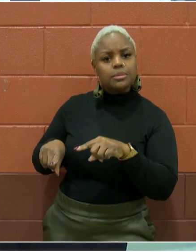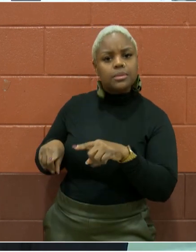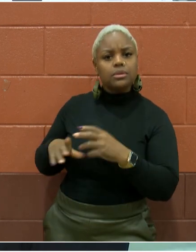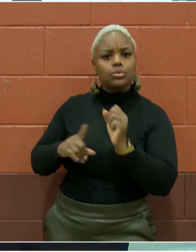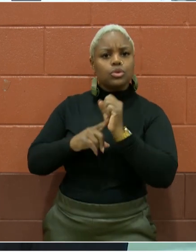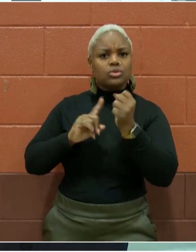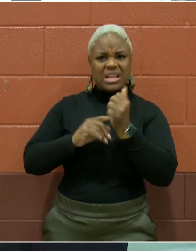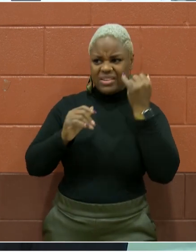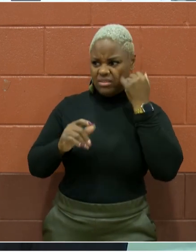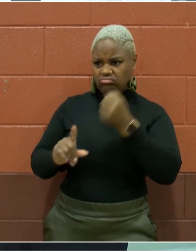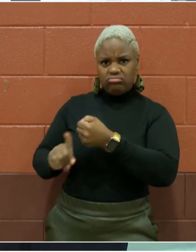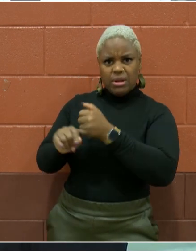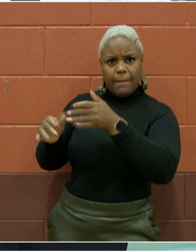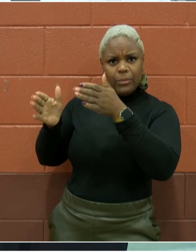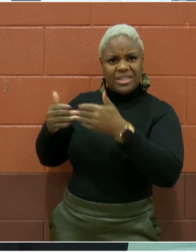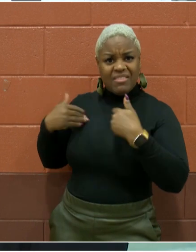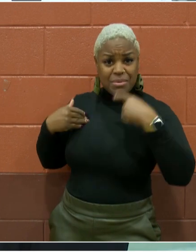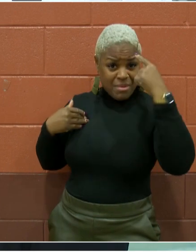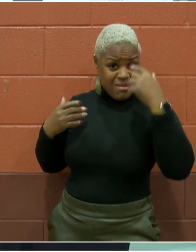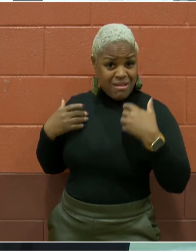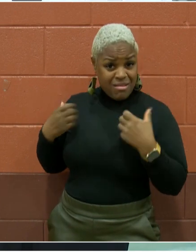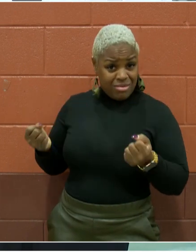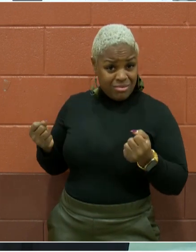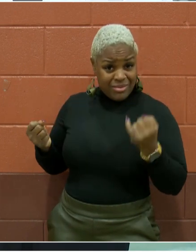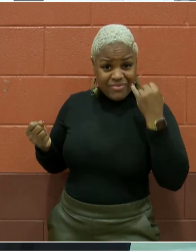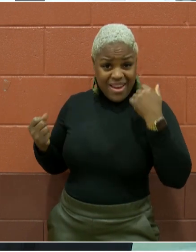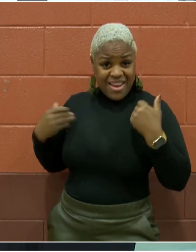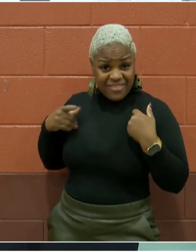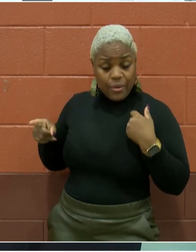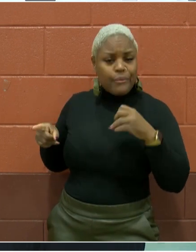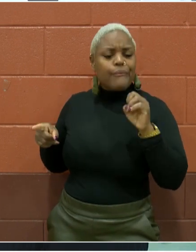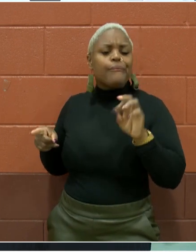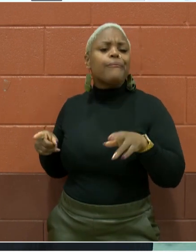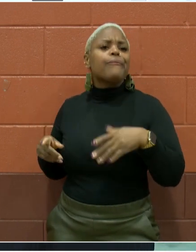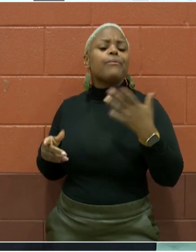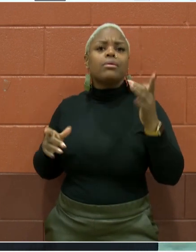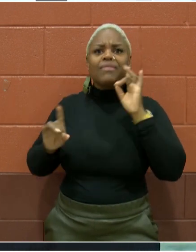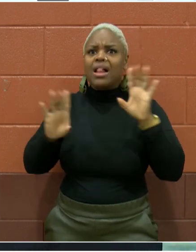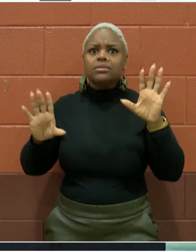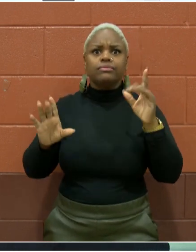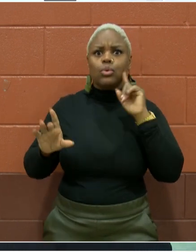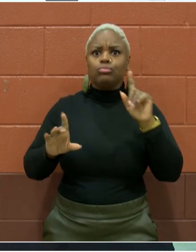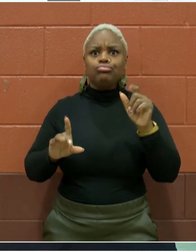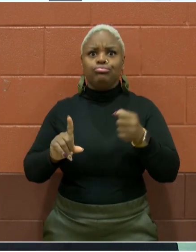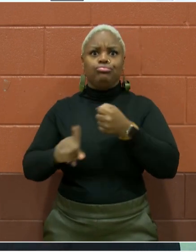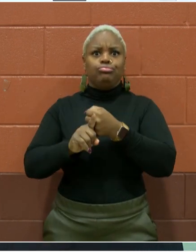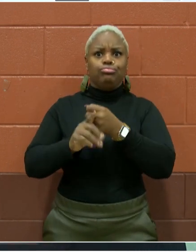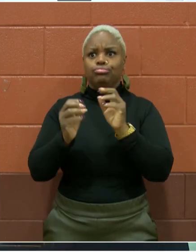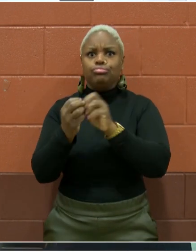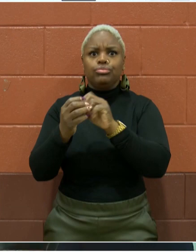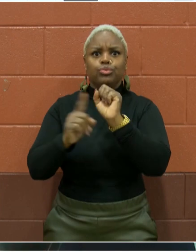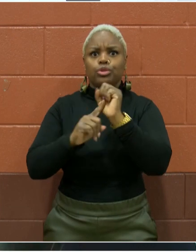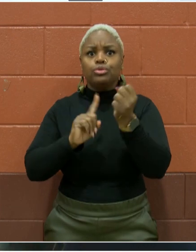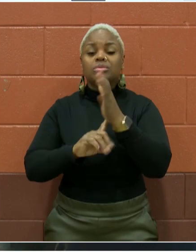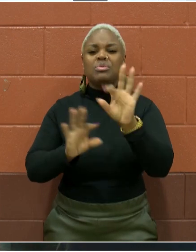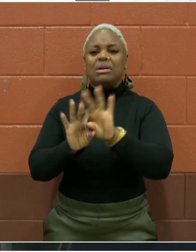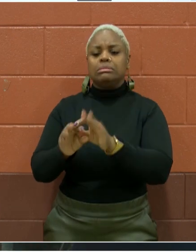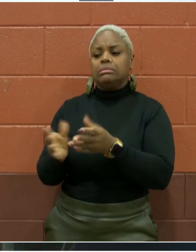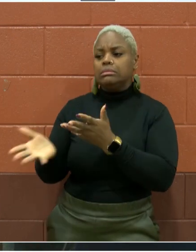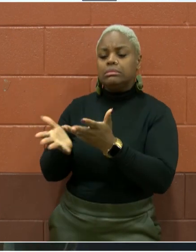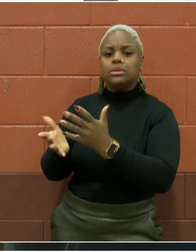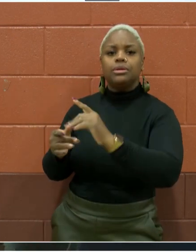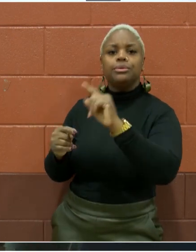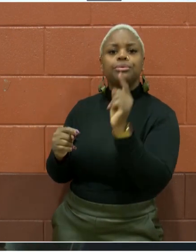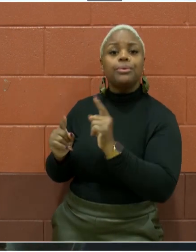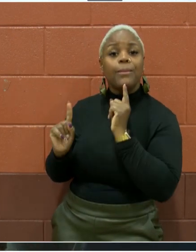erratic behavior, often due to mental illness or behavioral crisis. Secondly, ICAT will address incidents where a subject